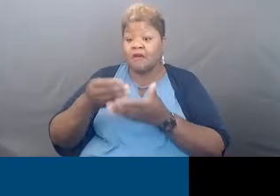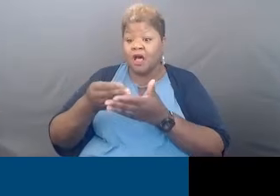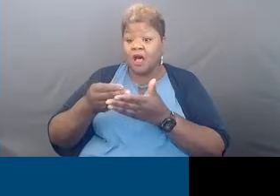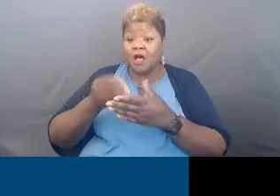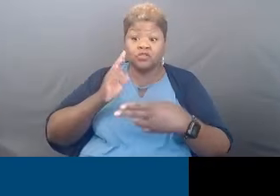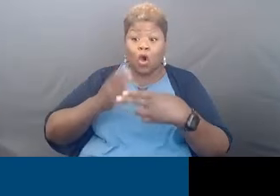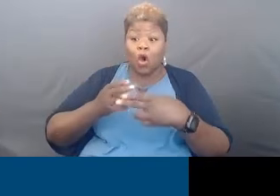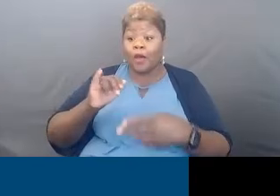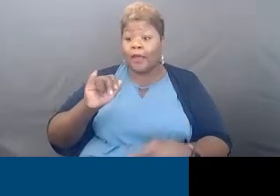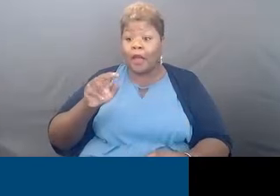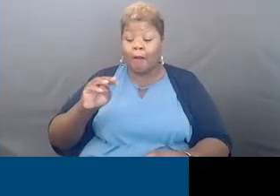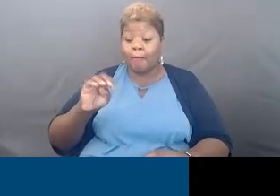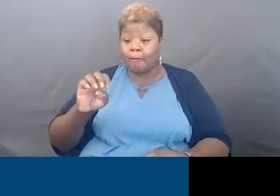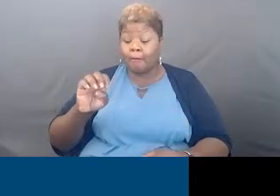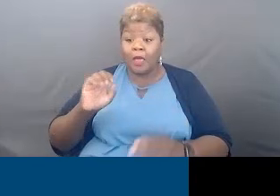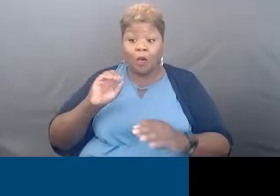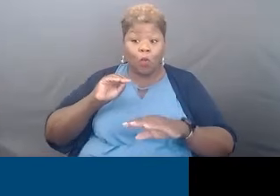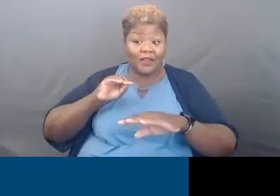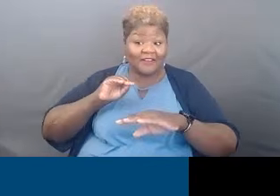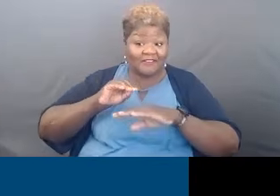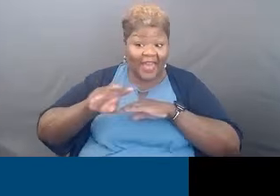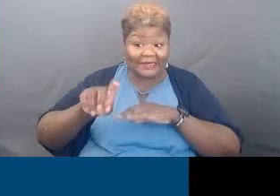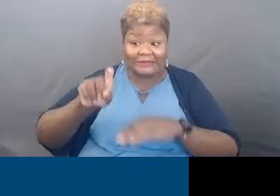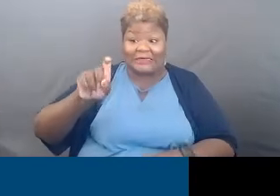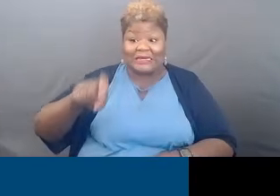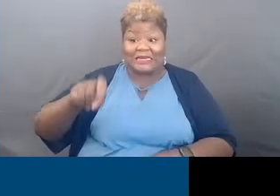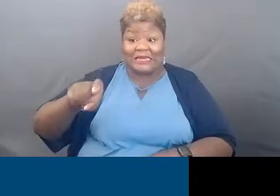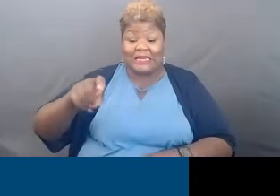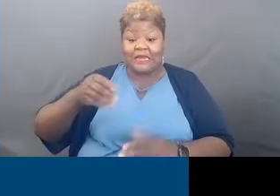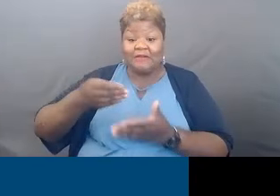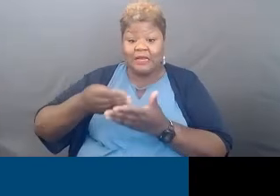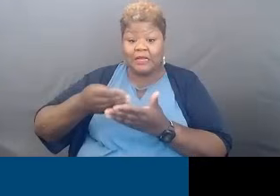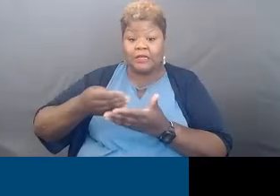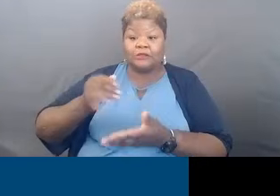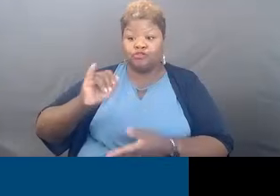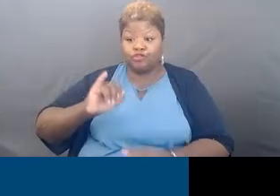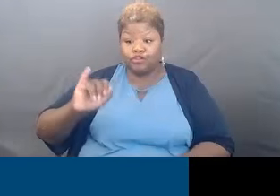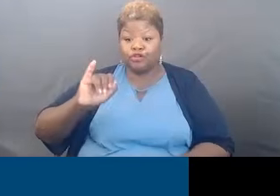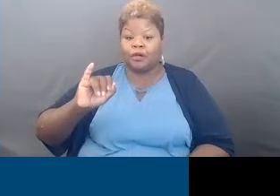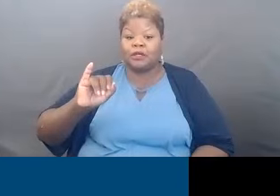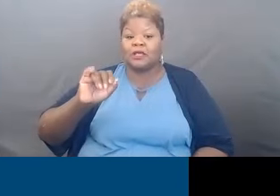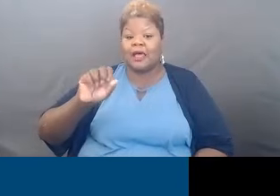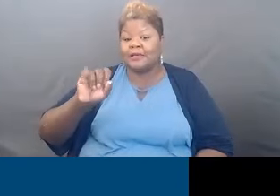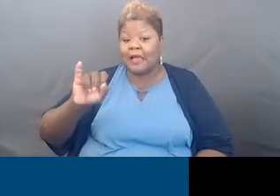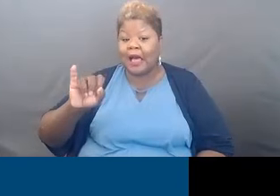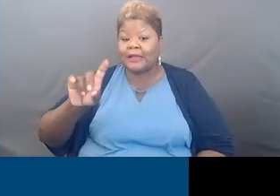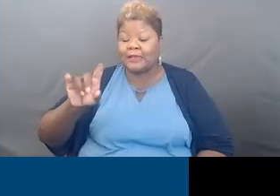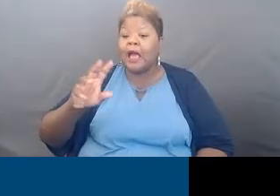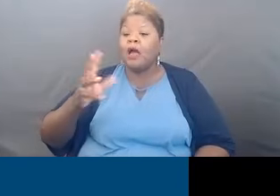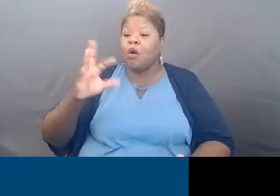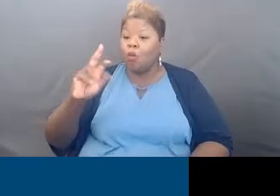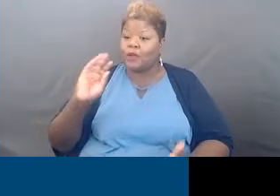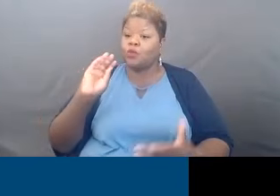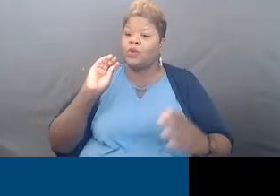will not affect an individual's need-based financial aid, such as Medicaid and SSI, once the funds are deposited into